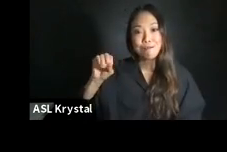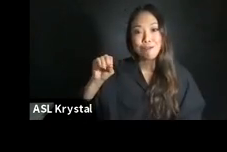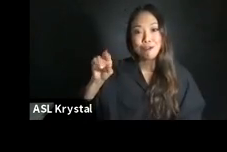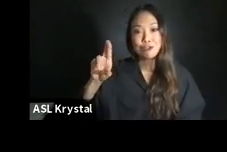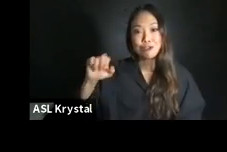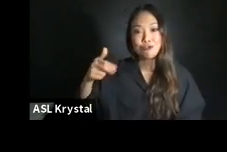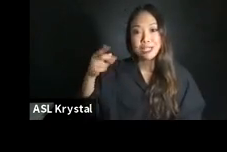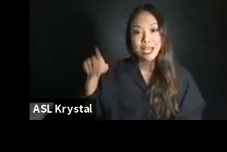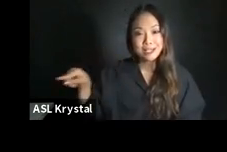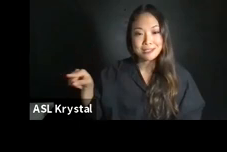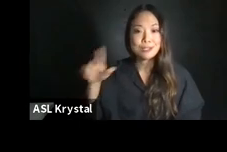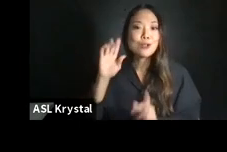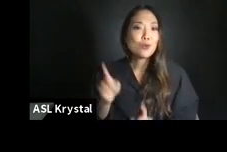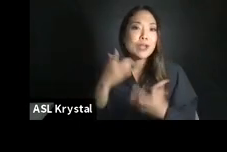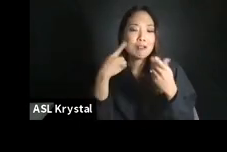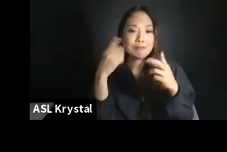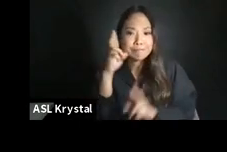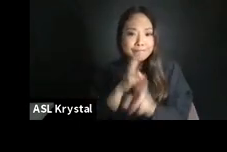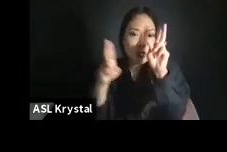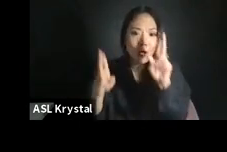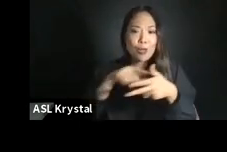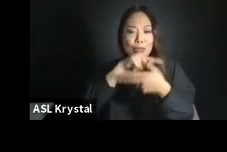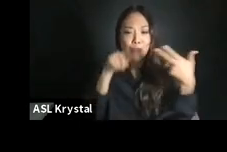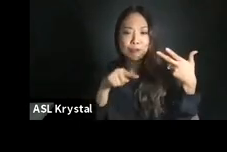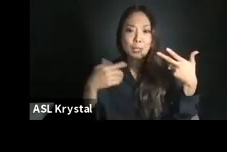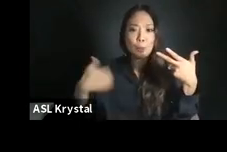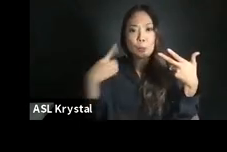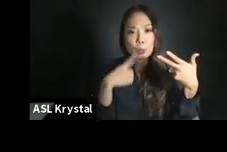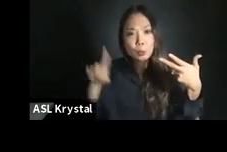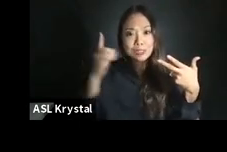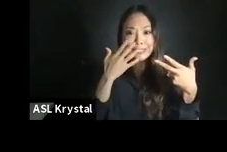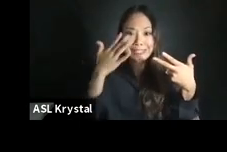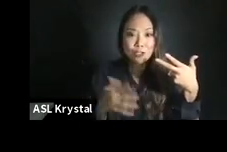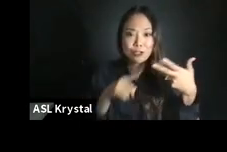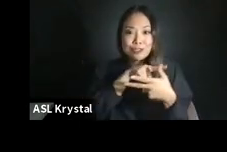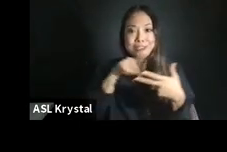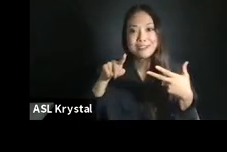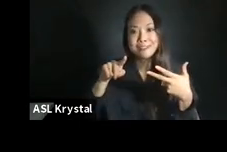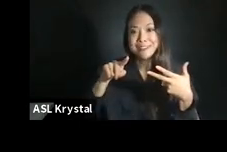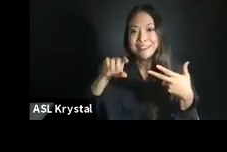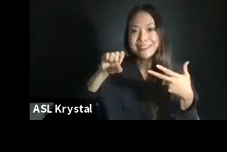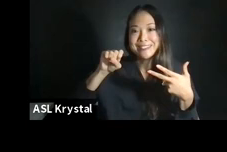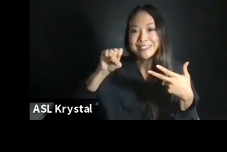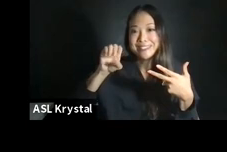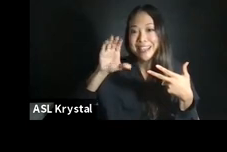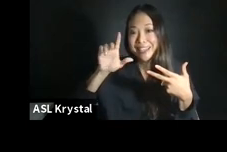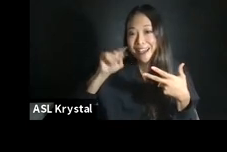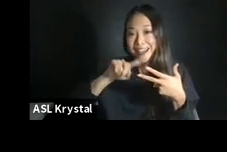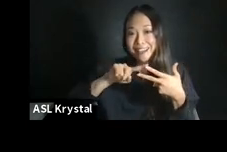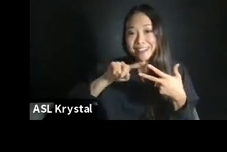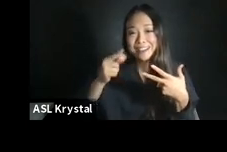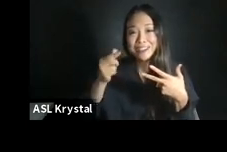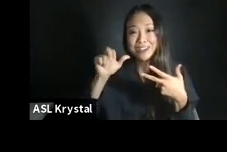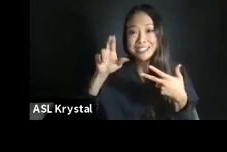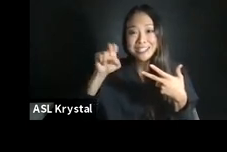cuban singers salia cruz graciela and la lupe and their influence on the singing